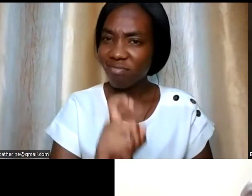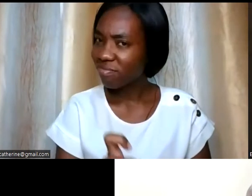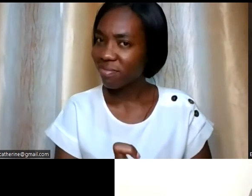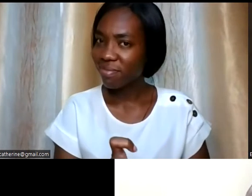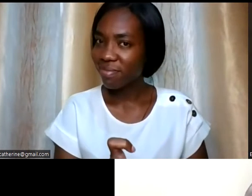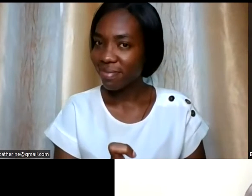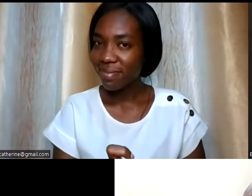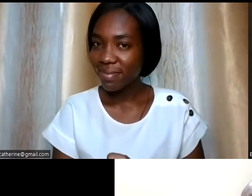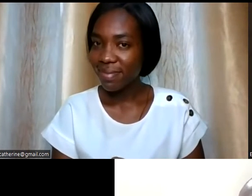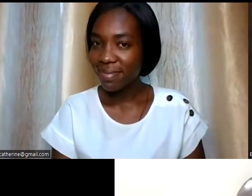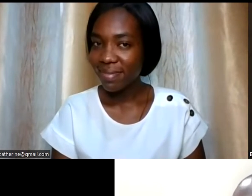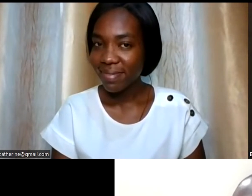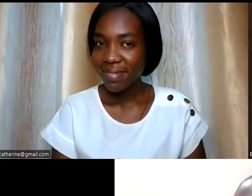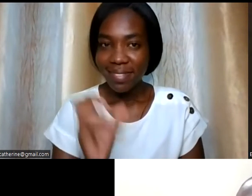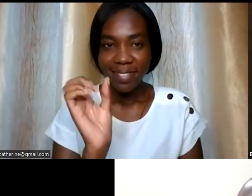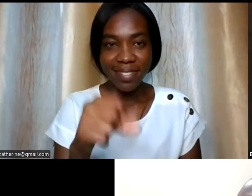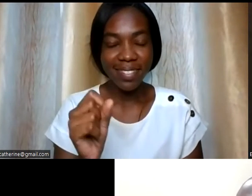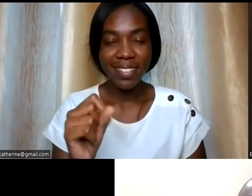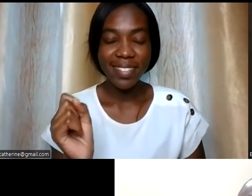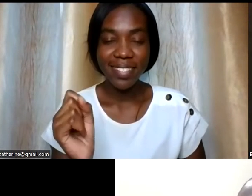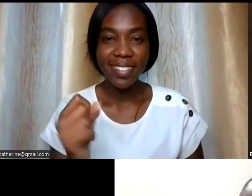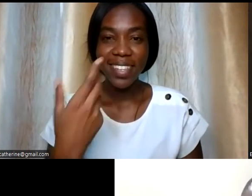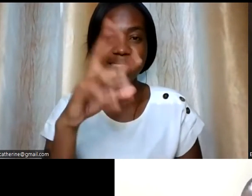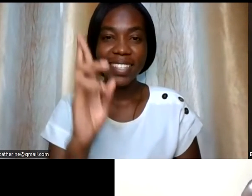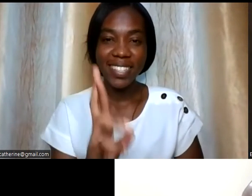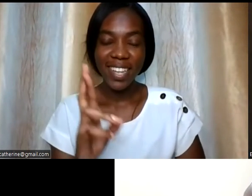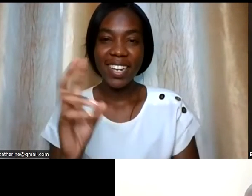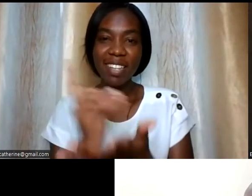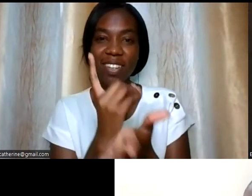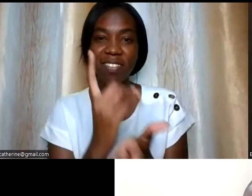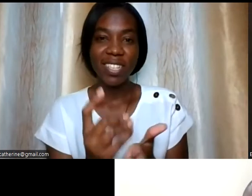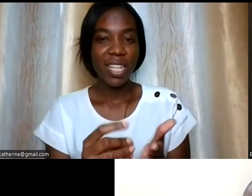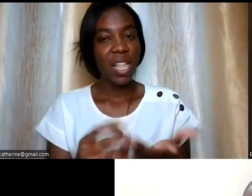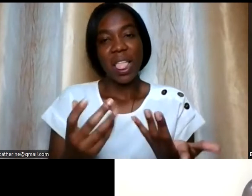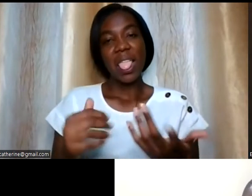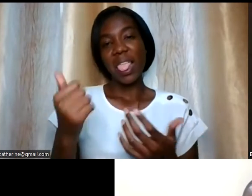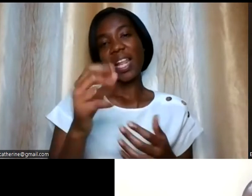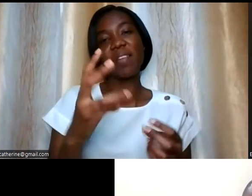Yes, HR department. Anyway, I believe